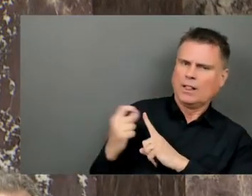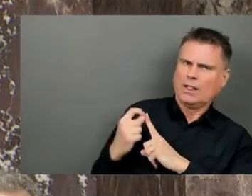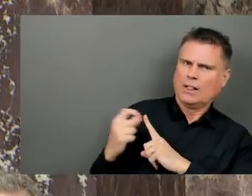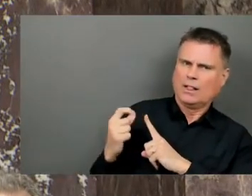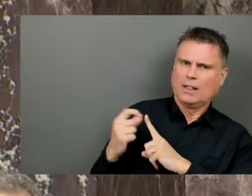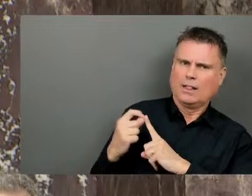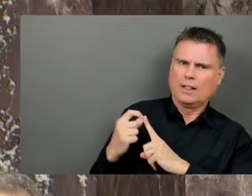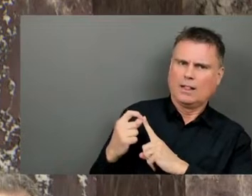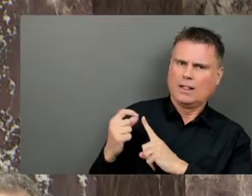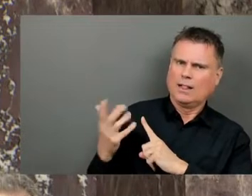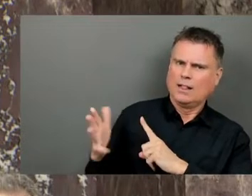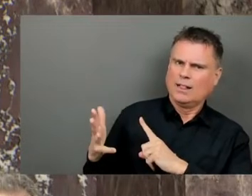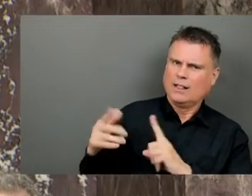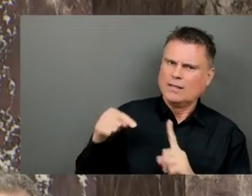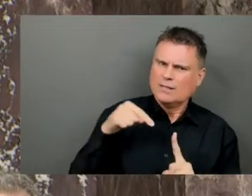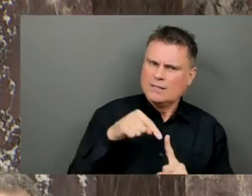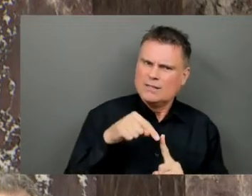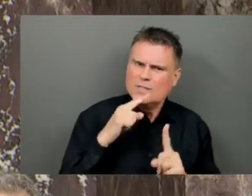should be.